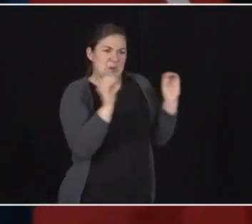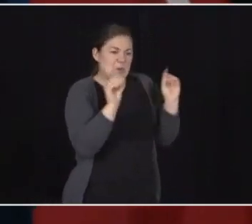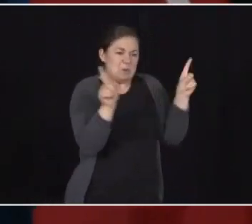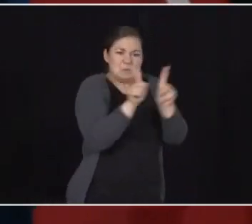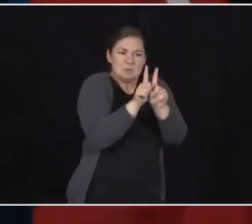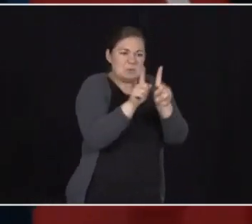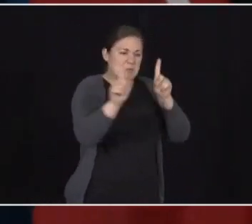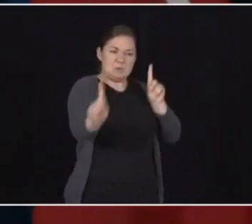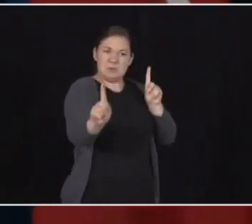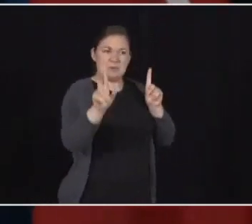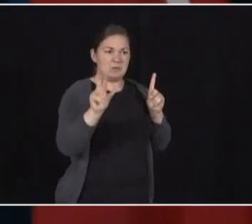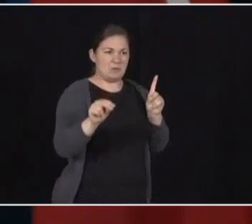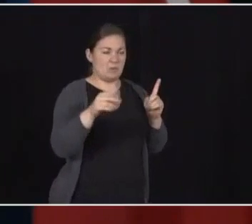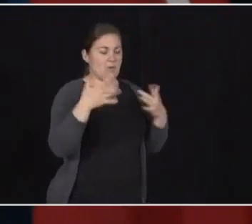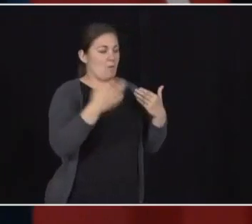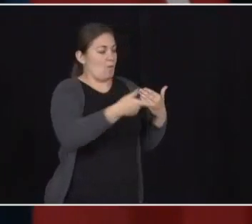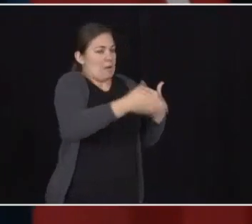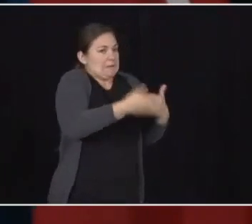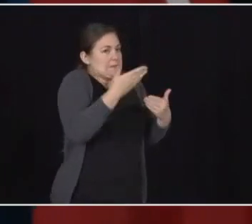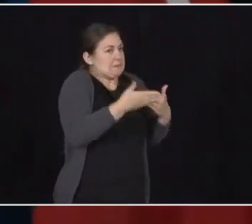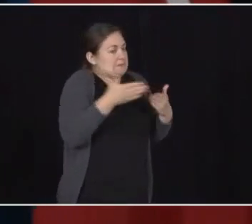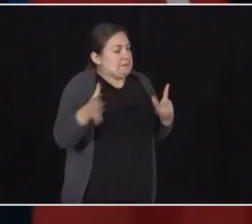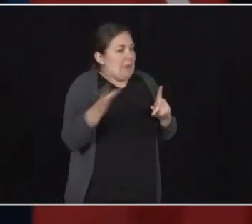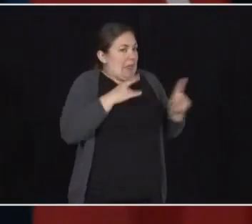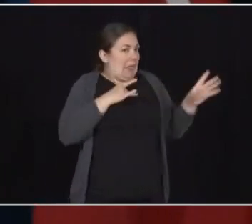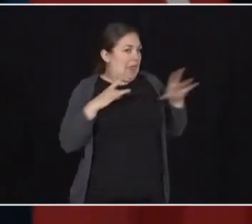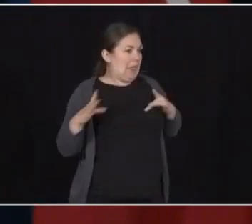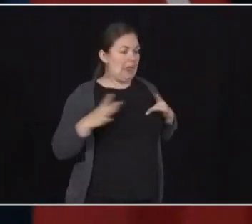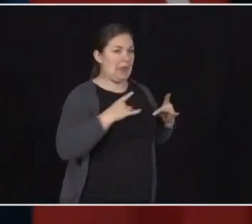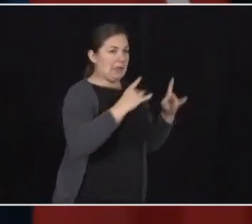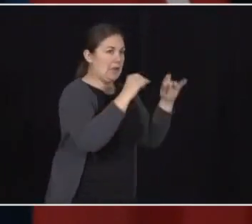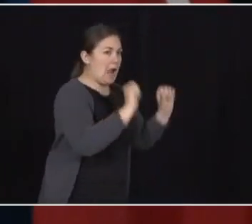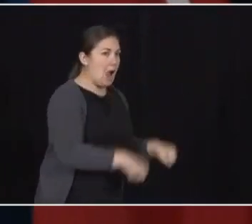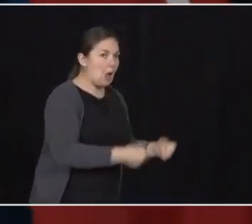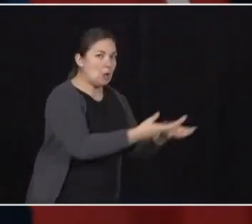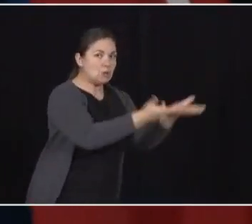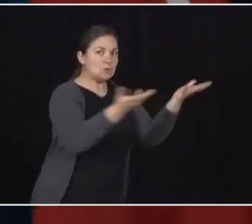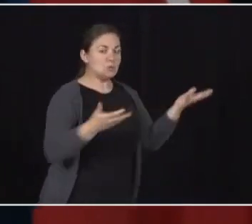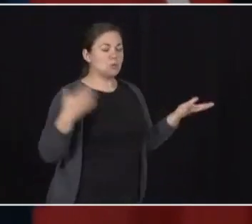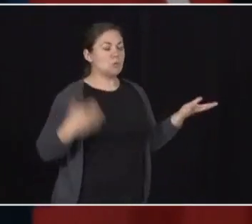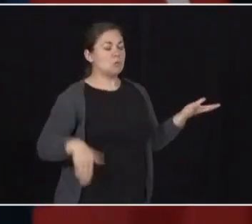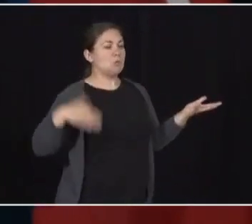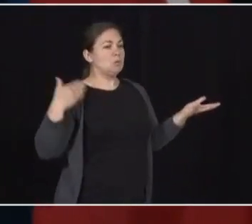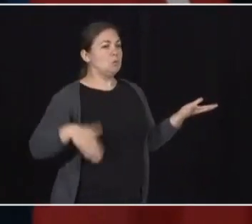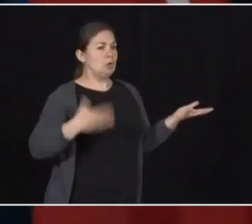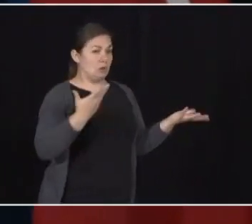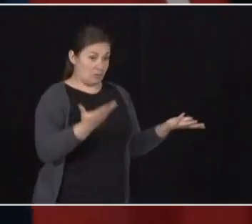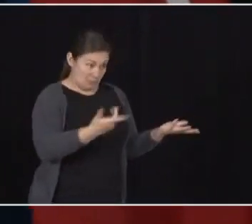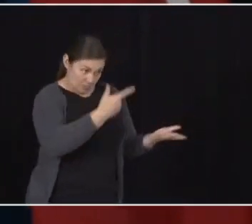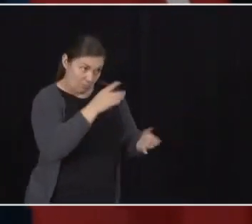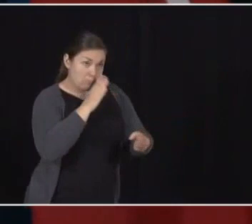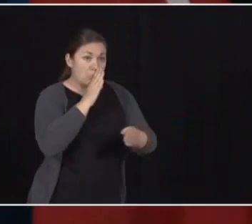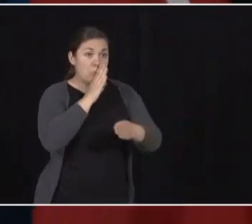vulnerable to COVID-19. And I'm wondering if the province will commit to making a change on that front